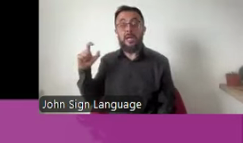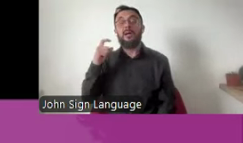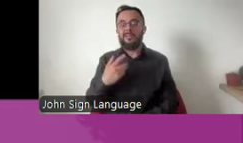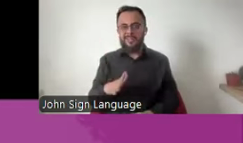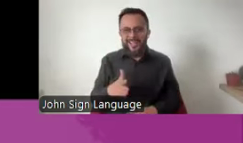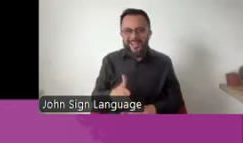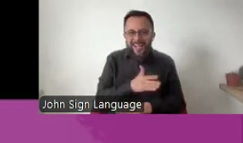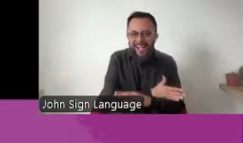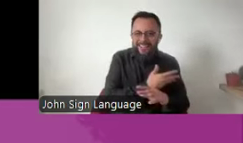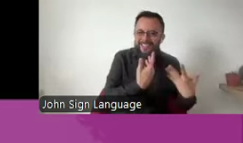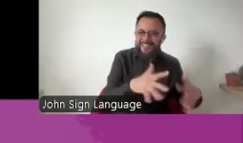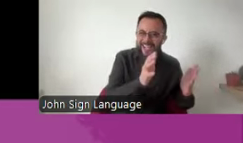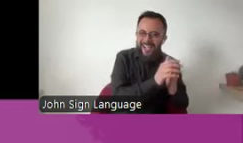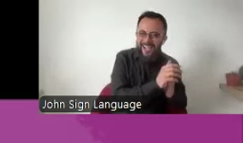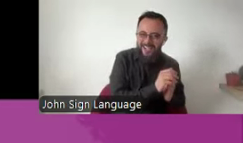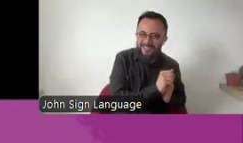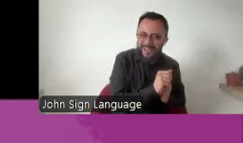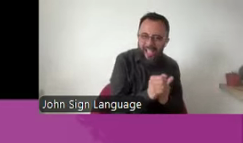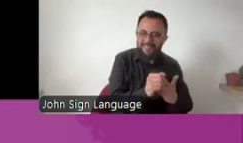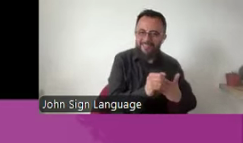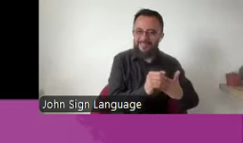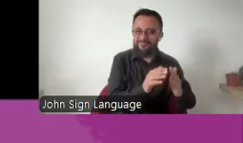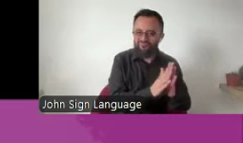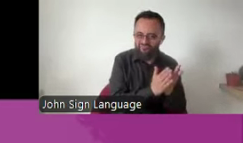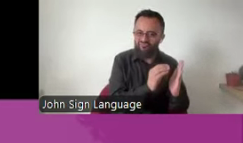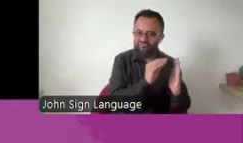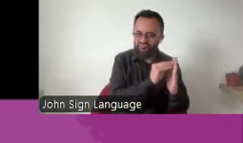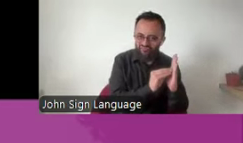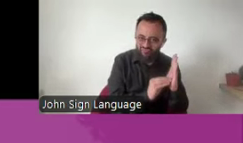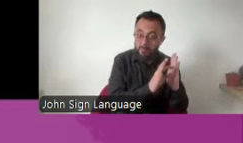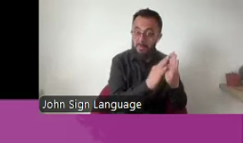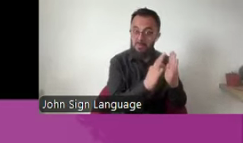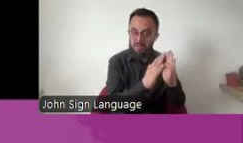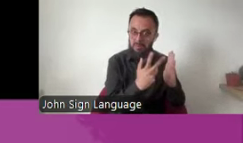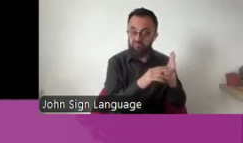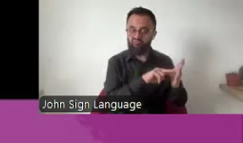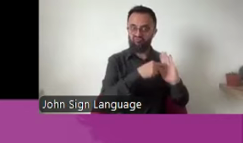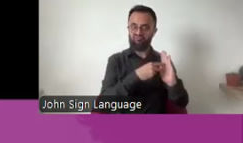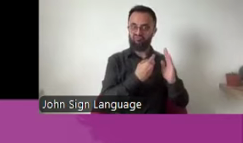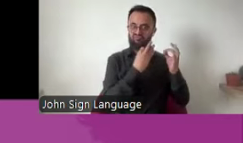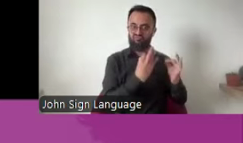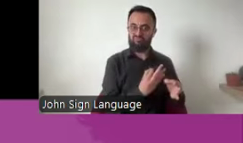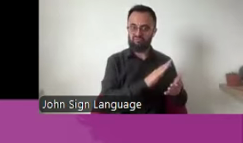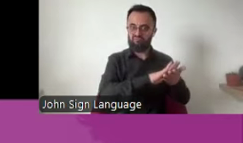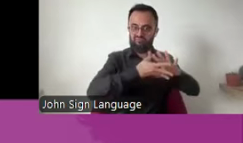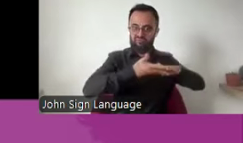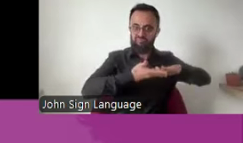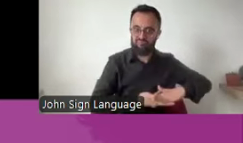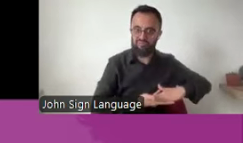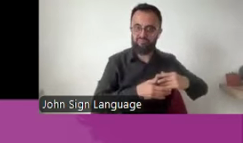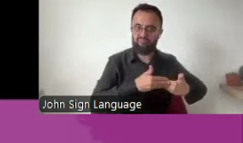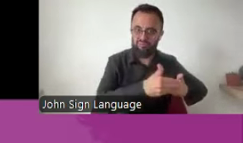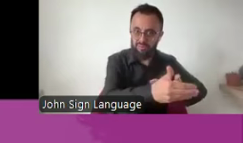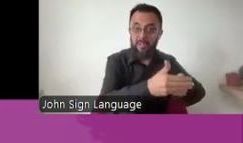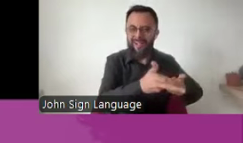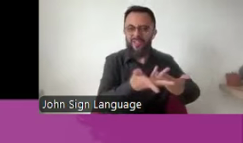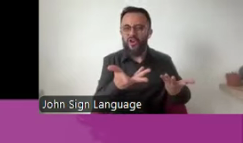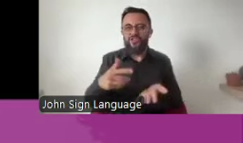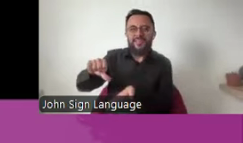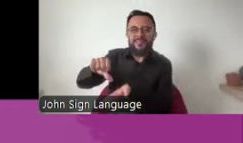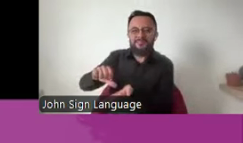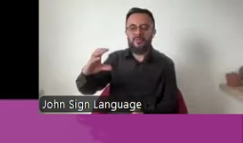And this illustrates some of the actions within step 2, which is the situation